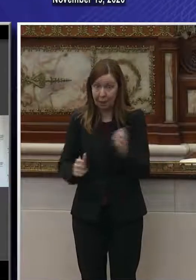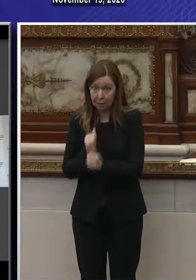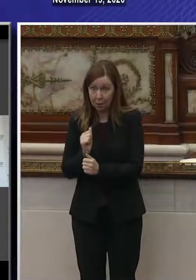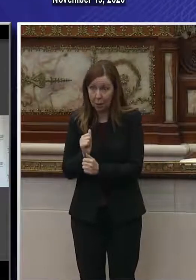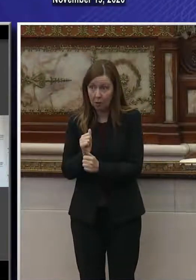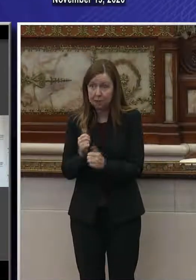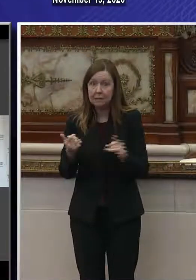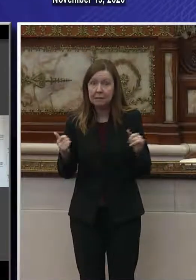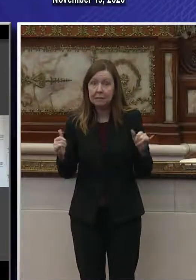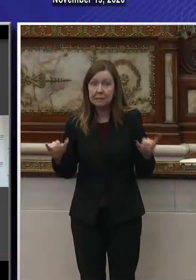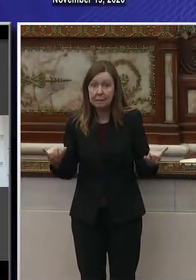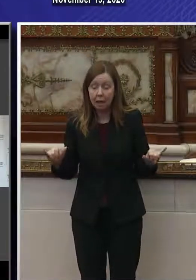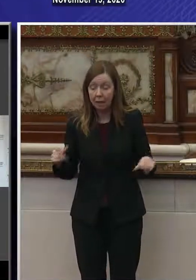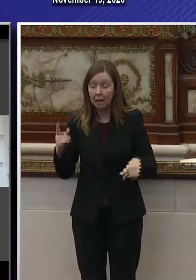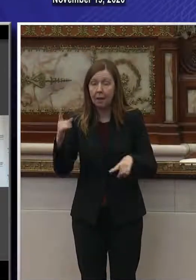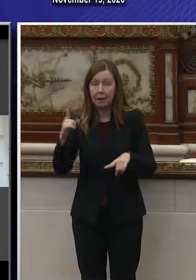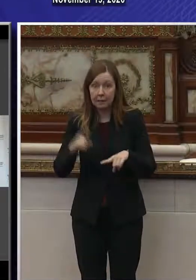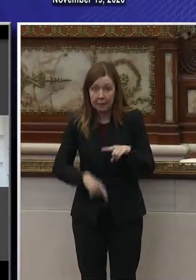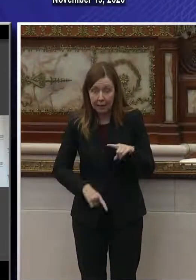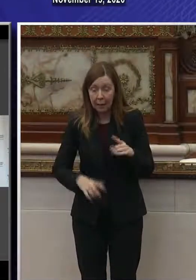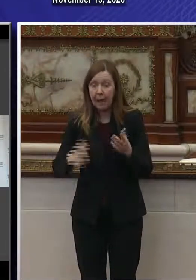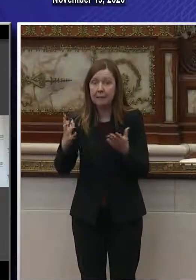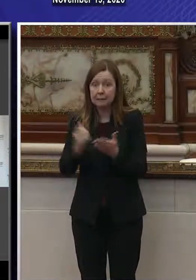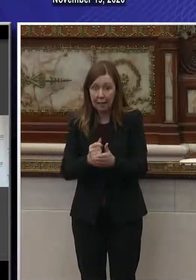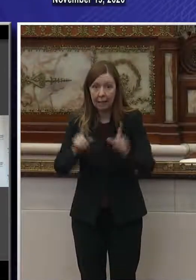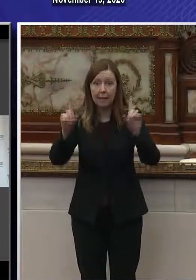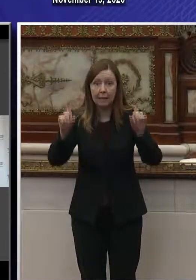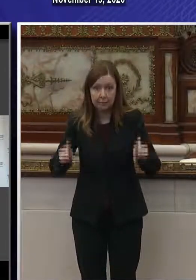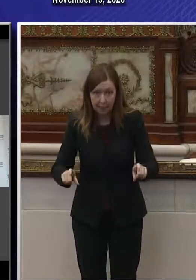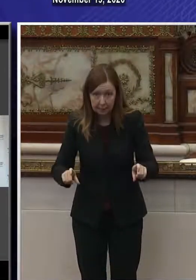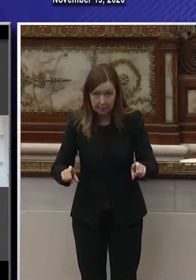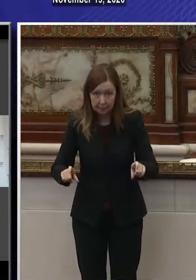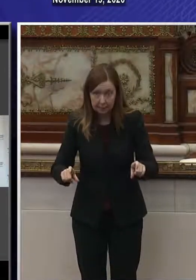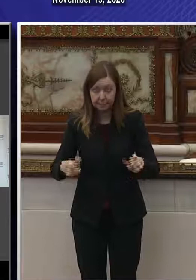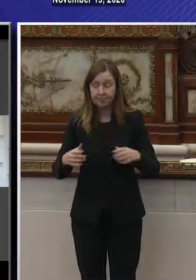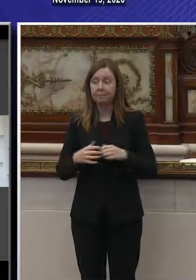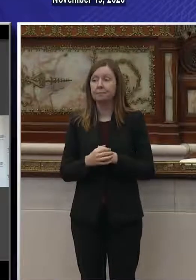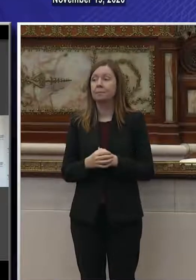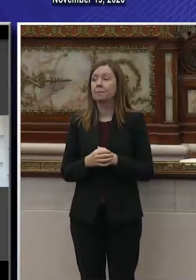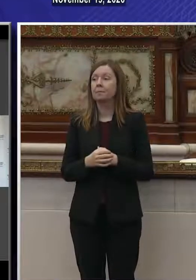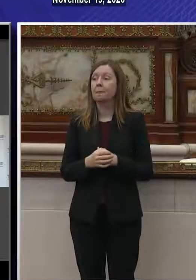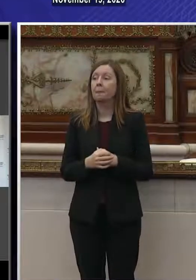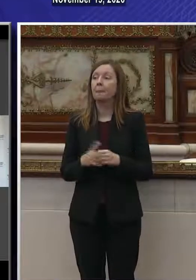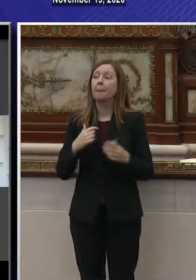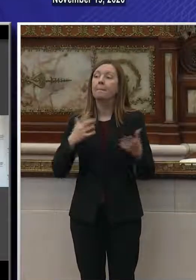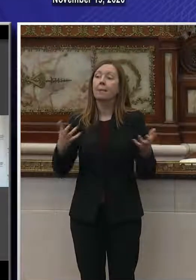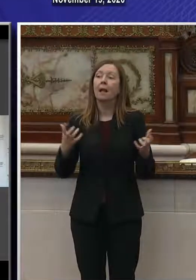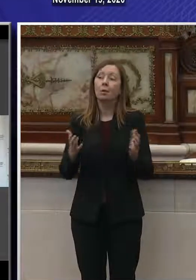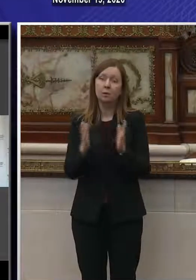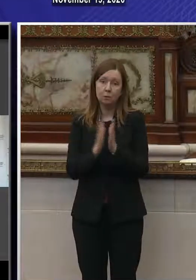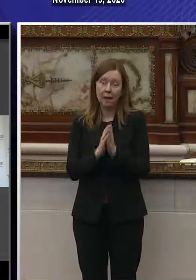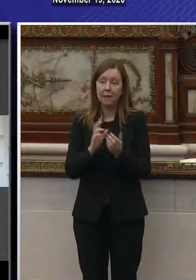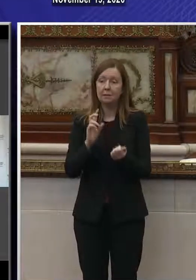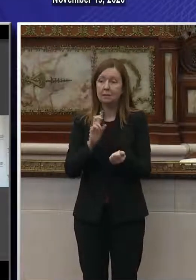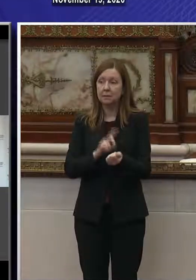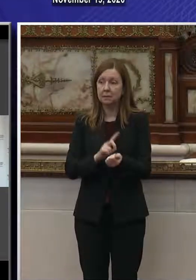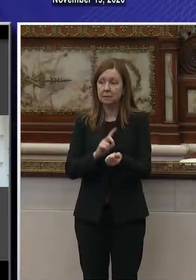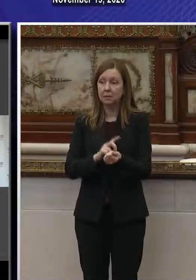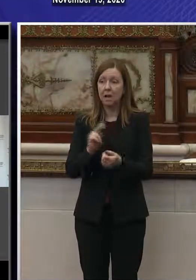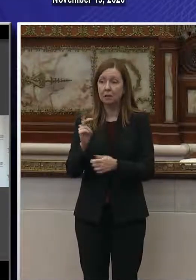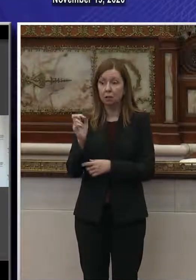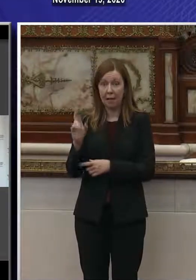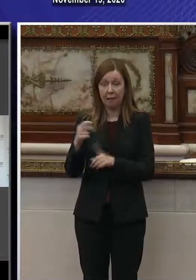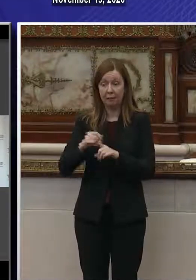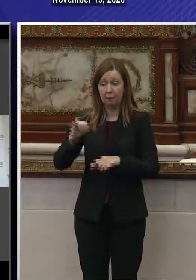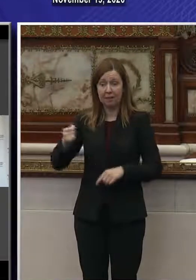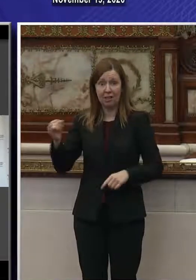most, still cannot get a test uniformly. What I wanted to ask Dr. Netter of Johnson &